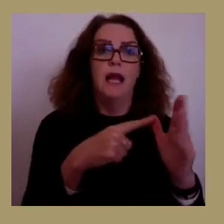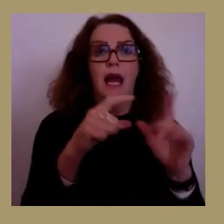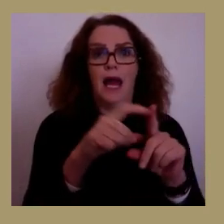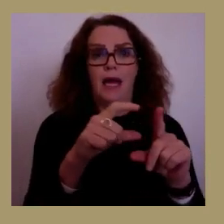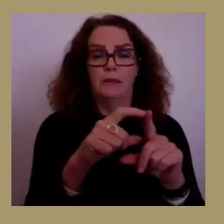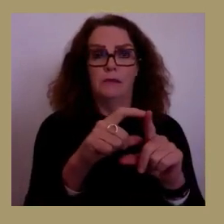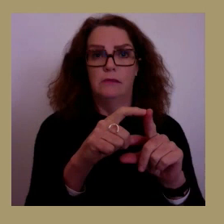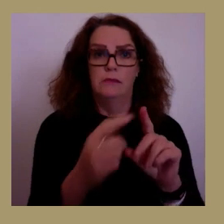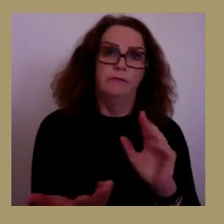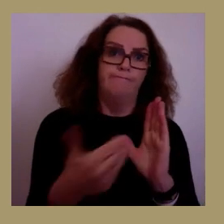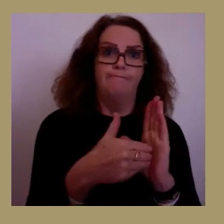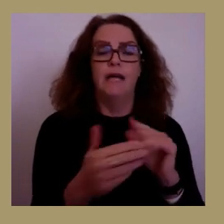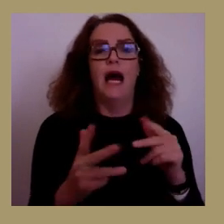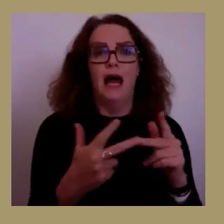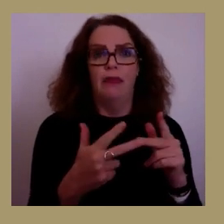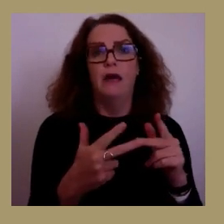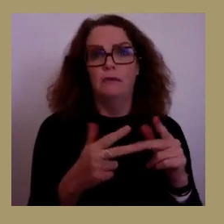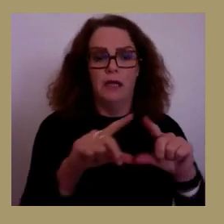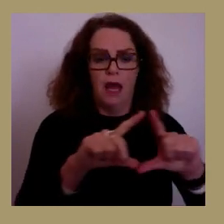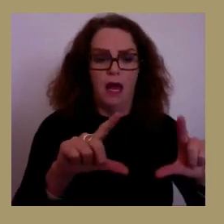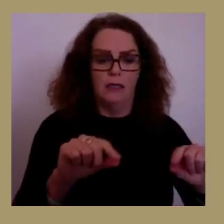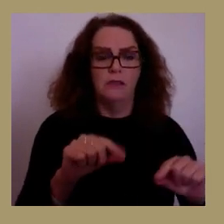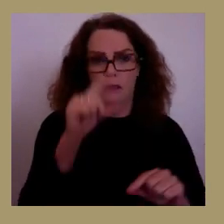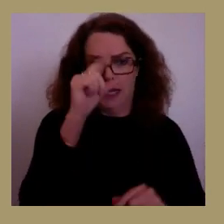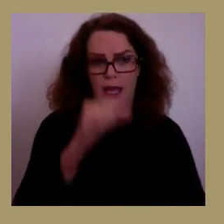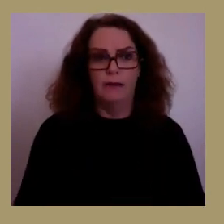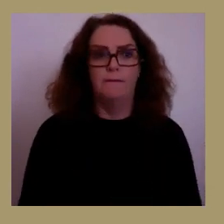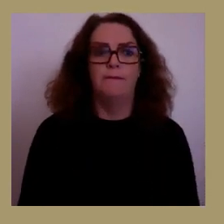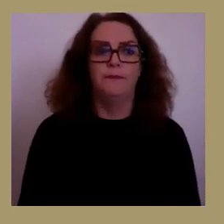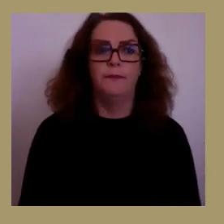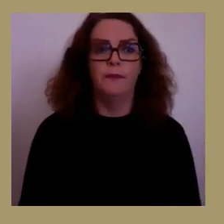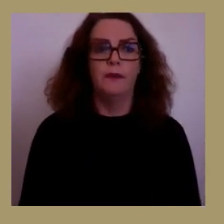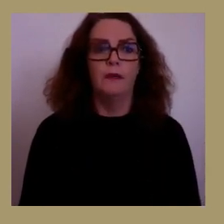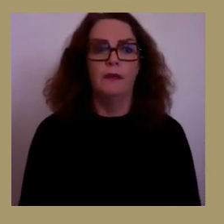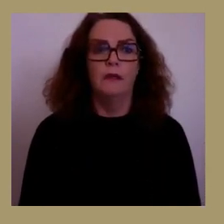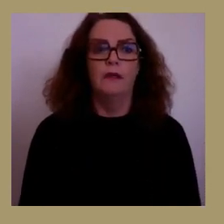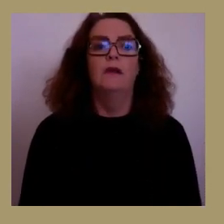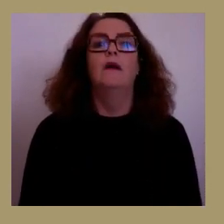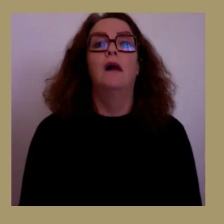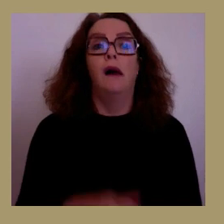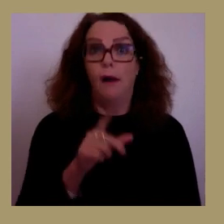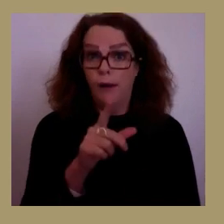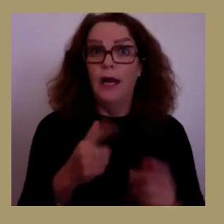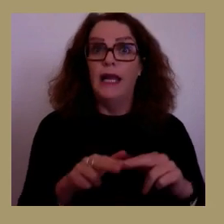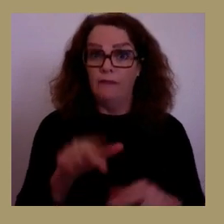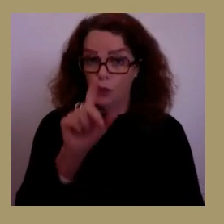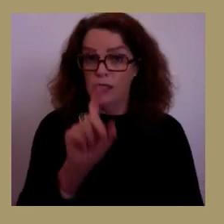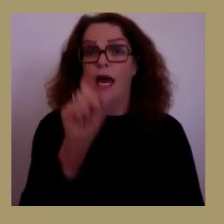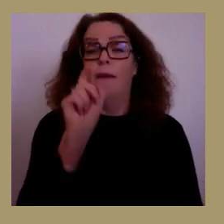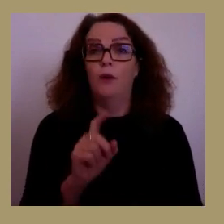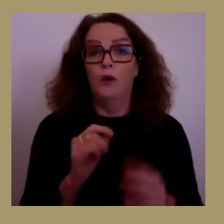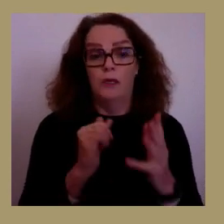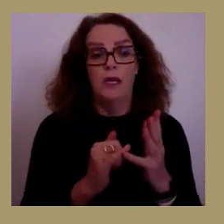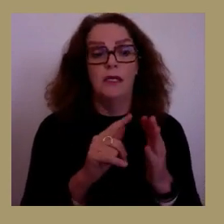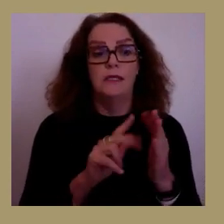well. But obviously for this instance, we're going to tap on the seniors card icon, and it will present